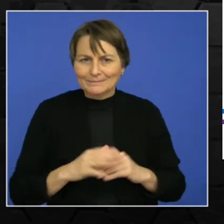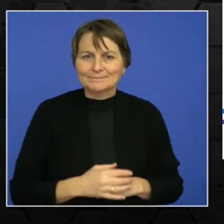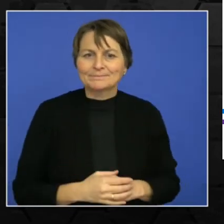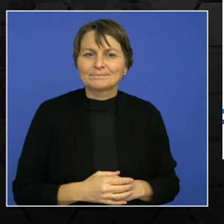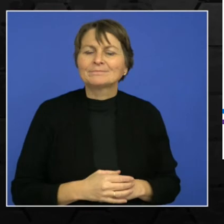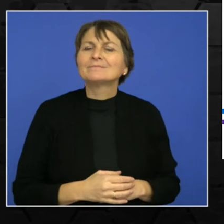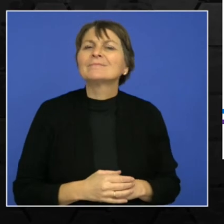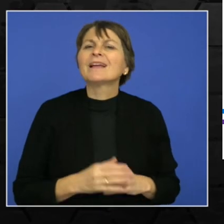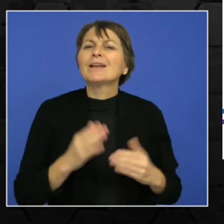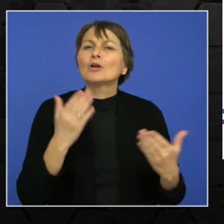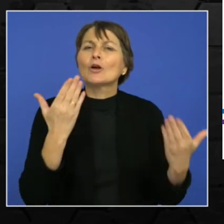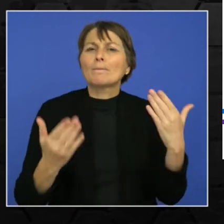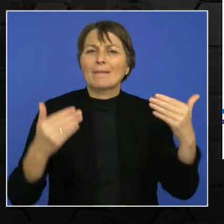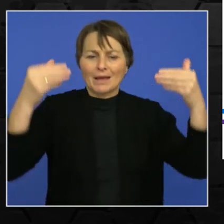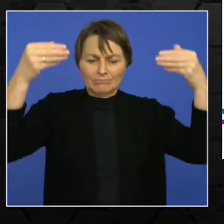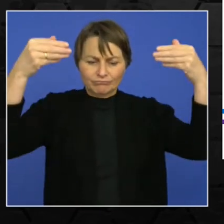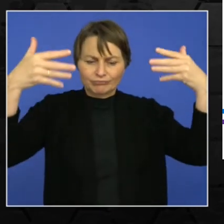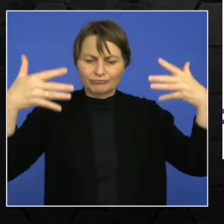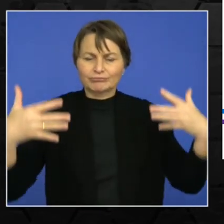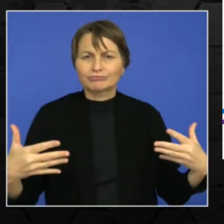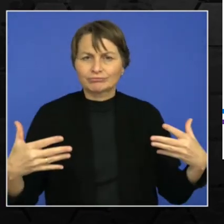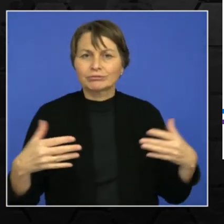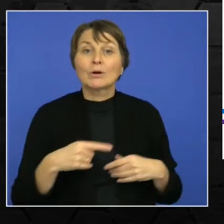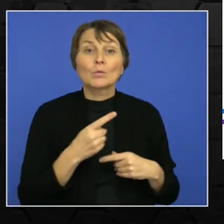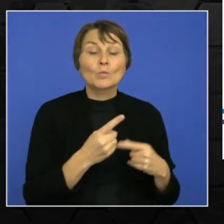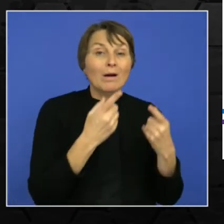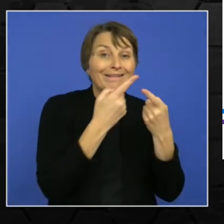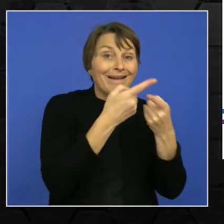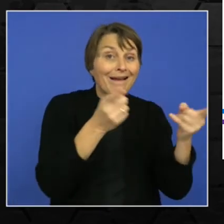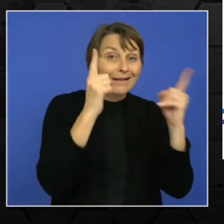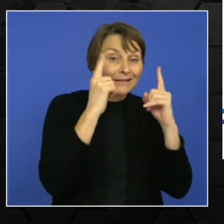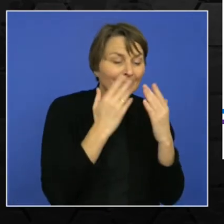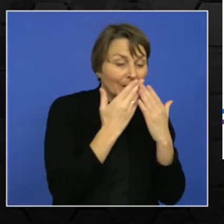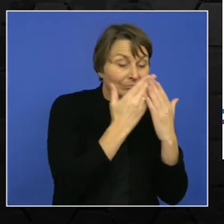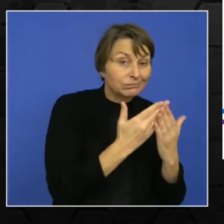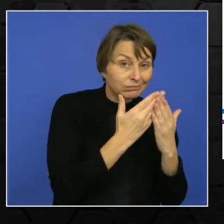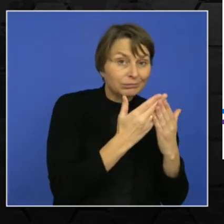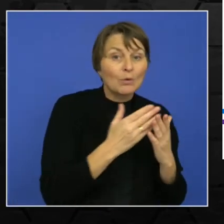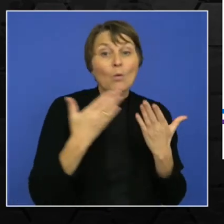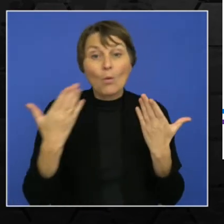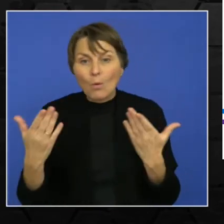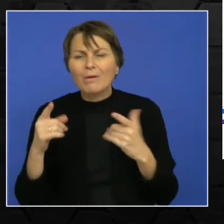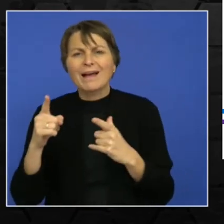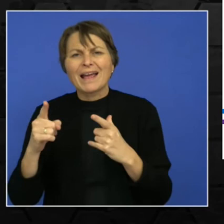going on in the academia? You can like see the comparison here.